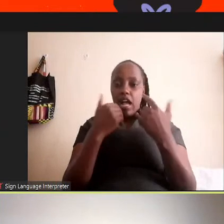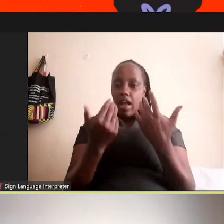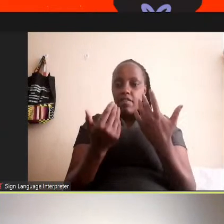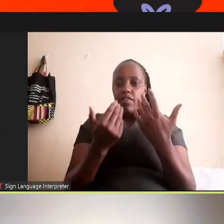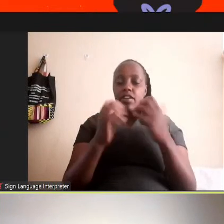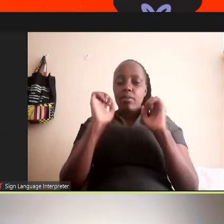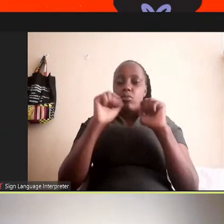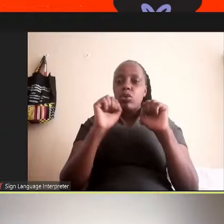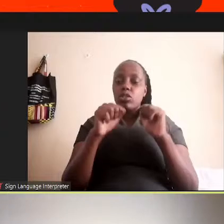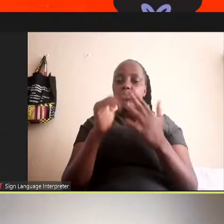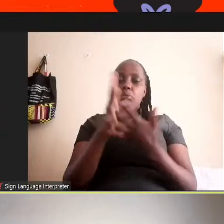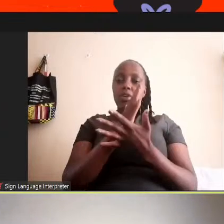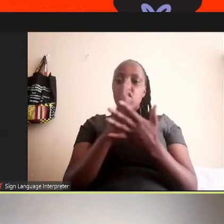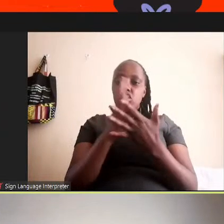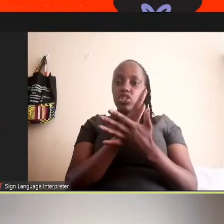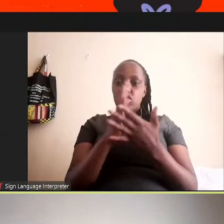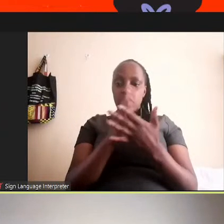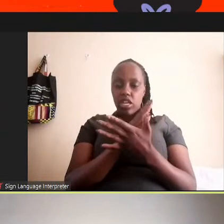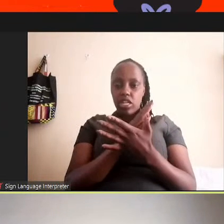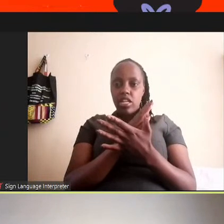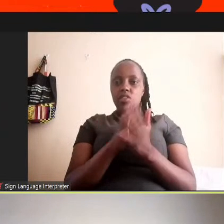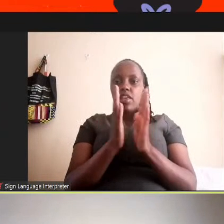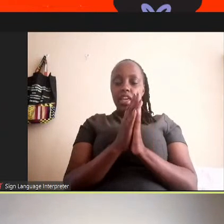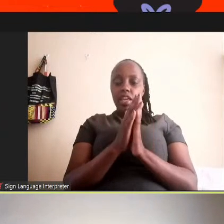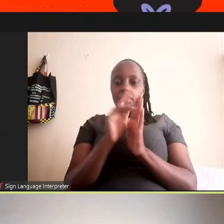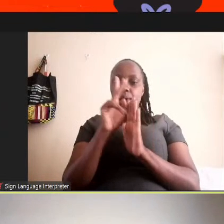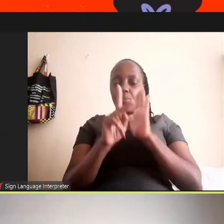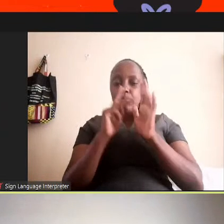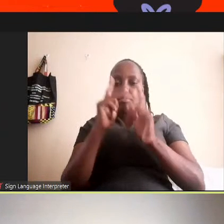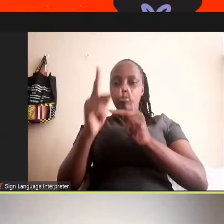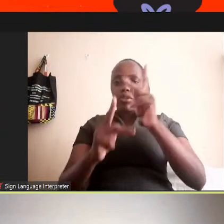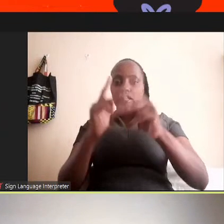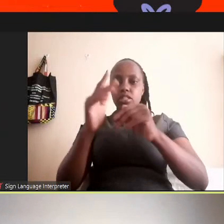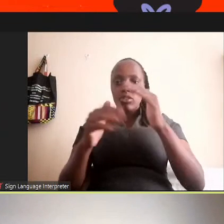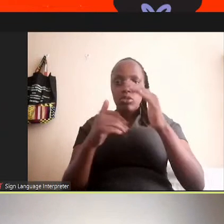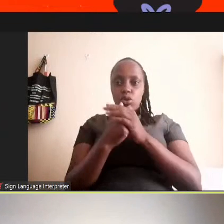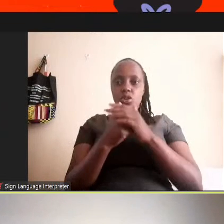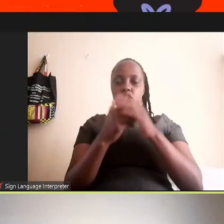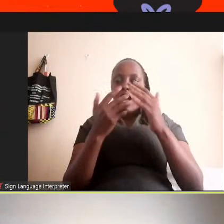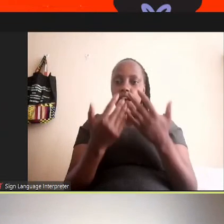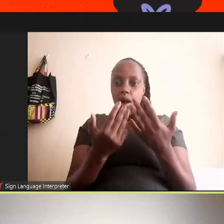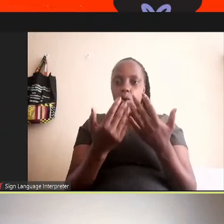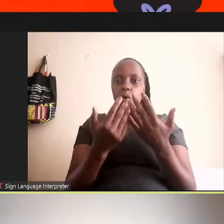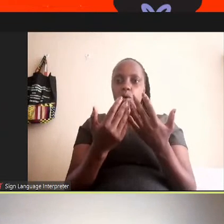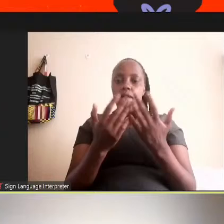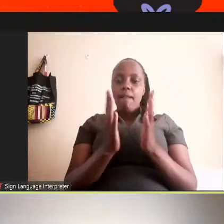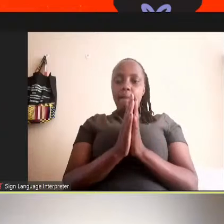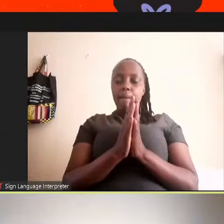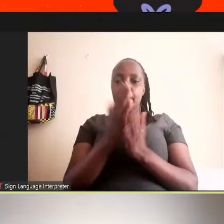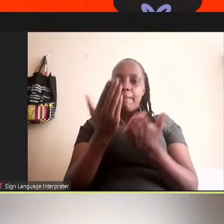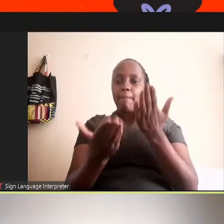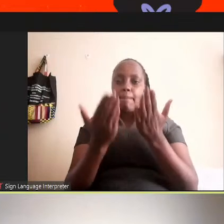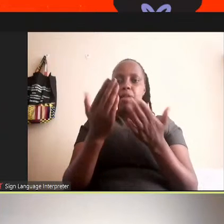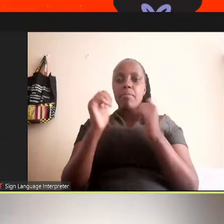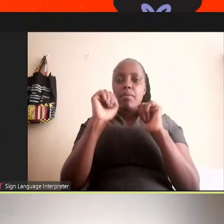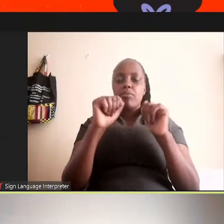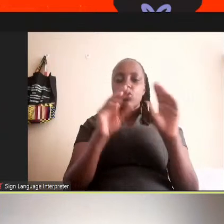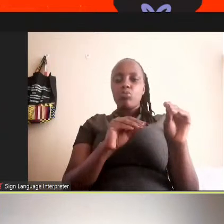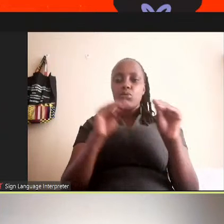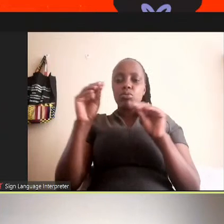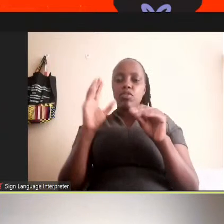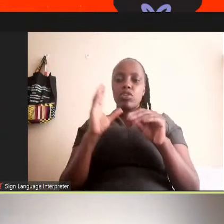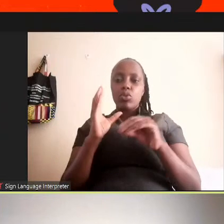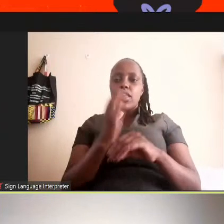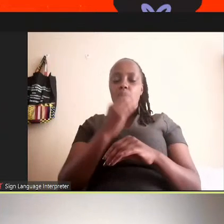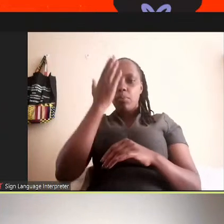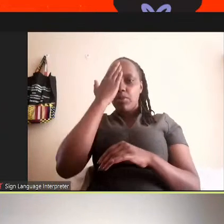shared with the broader civil society cohort and perhaps taken to communities so that